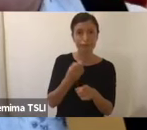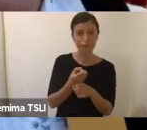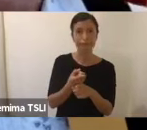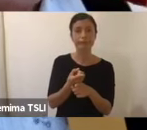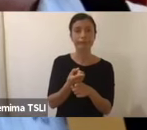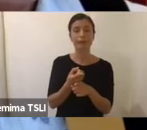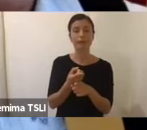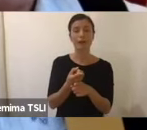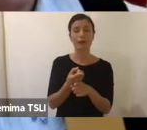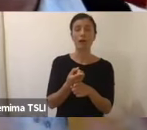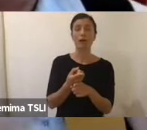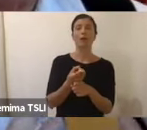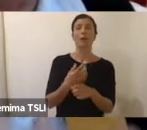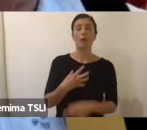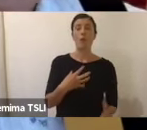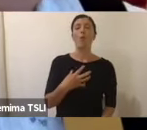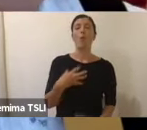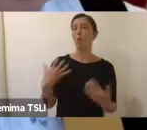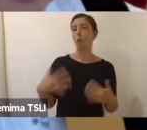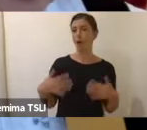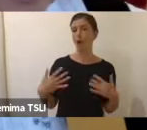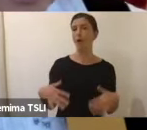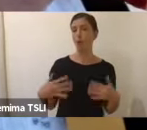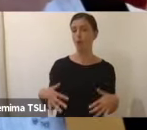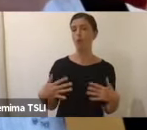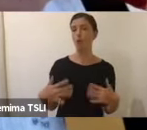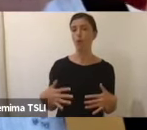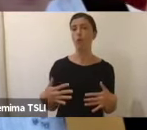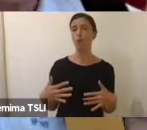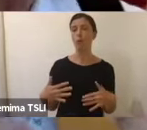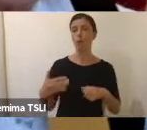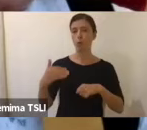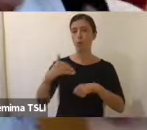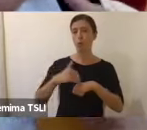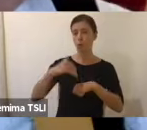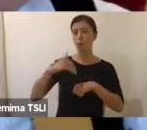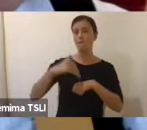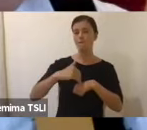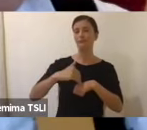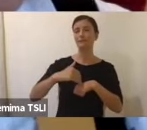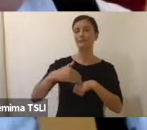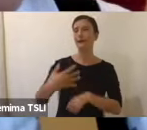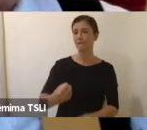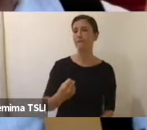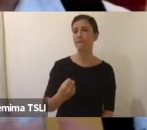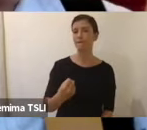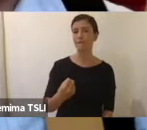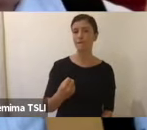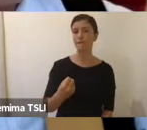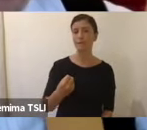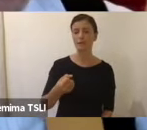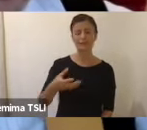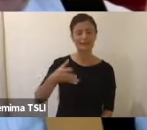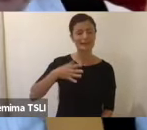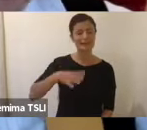heard uh it does have an effect and I think um just to learn to sit and just be willing